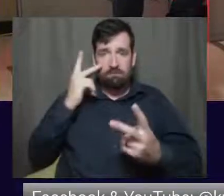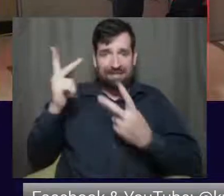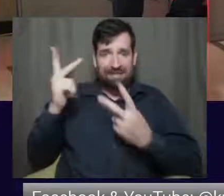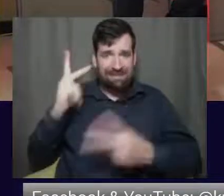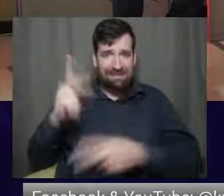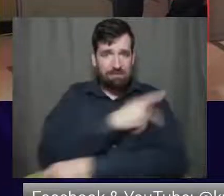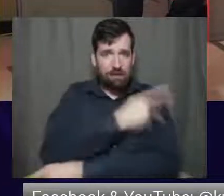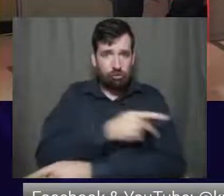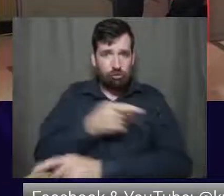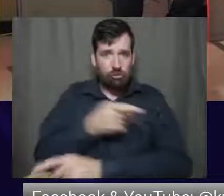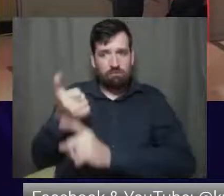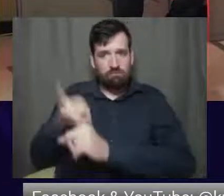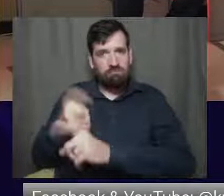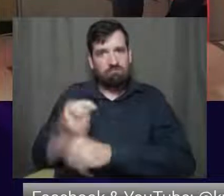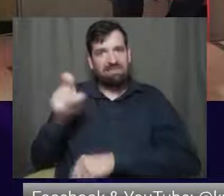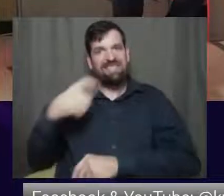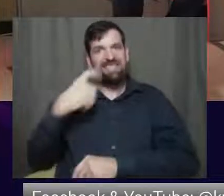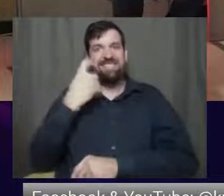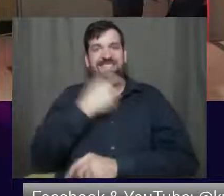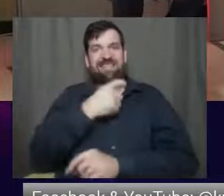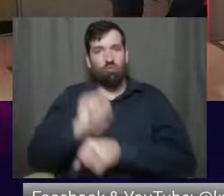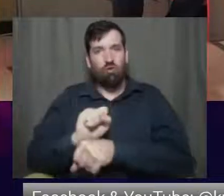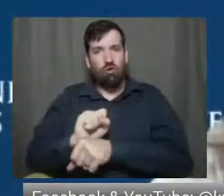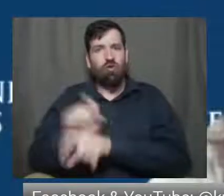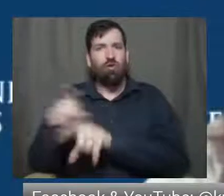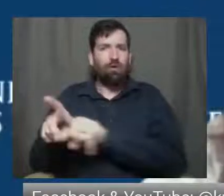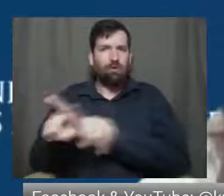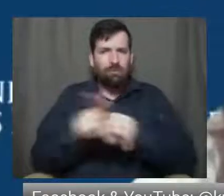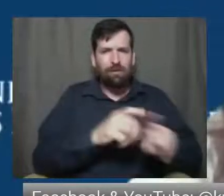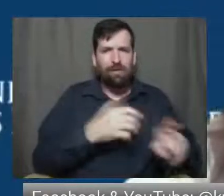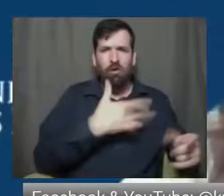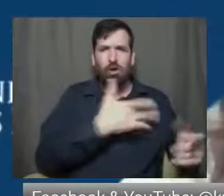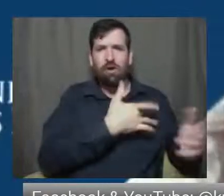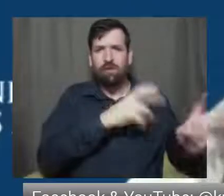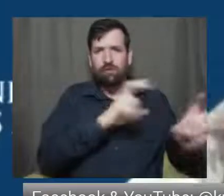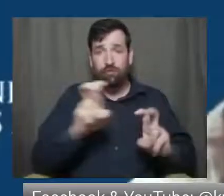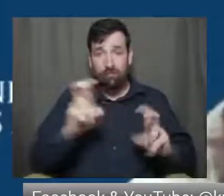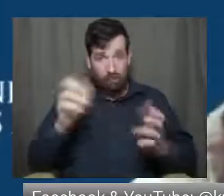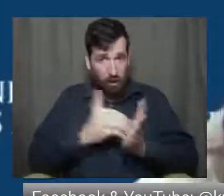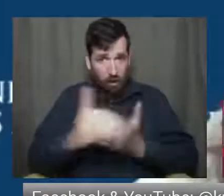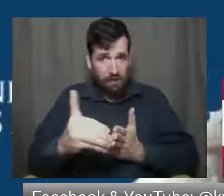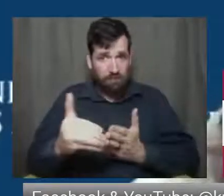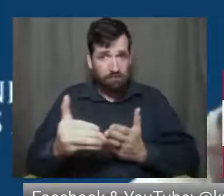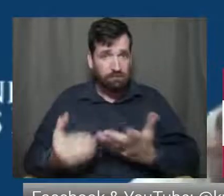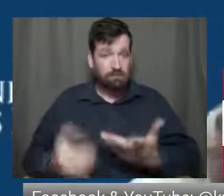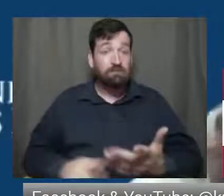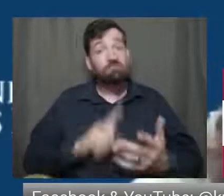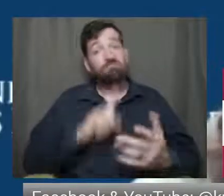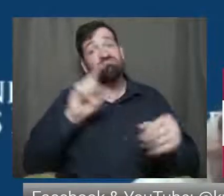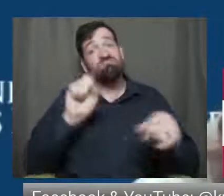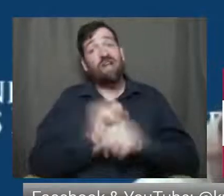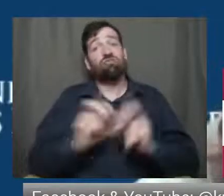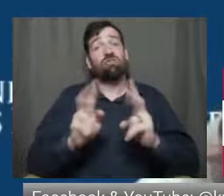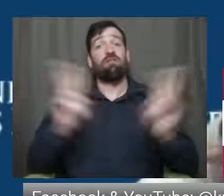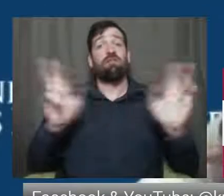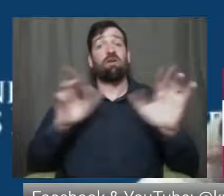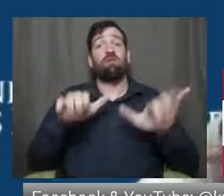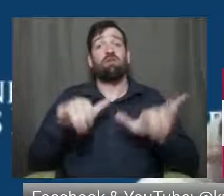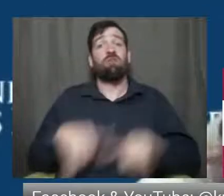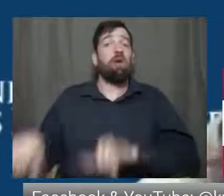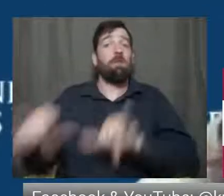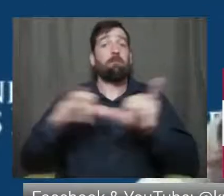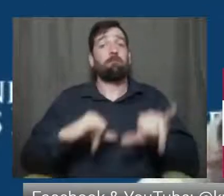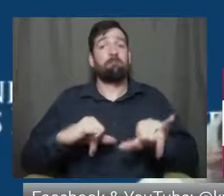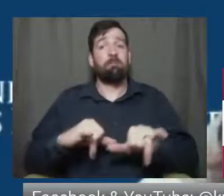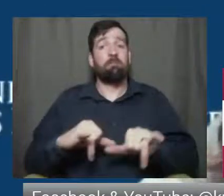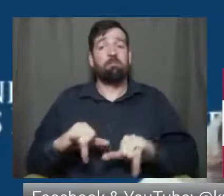who also have heart issues? How common is that? Yeah, actually, it is very common to see